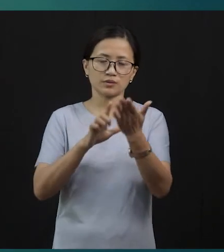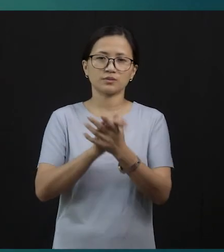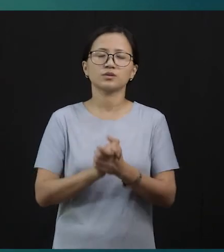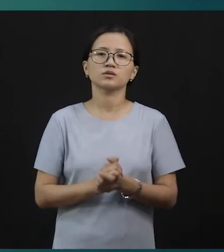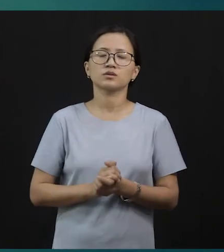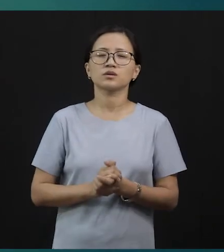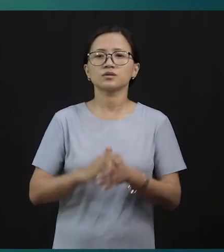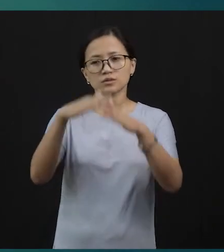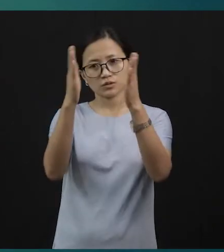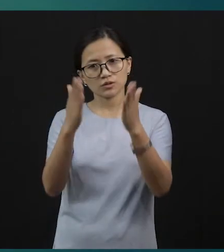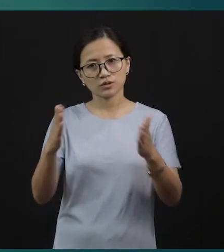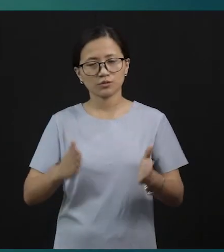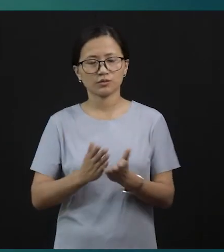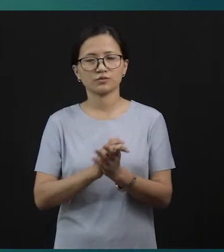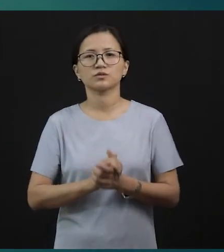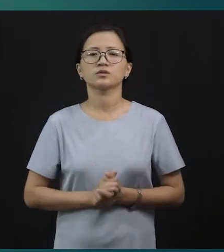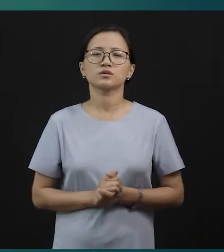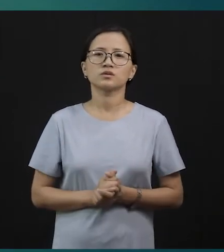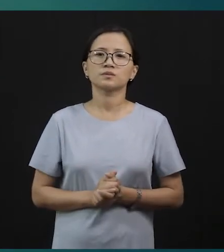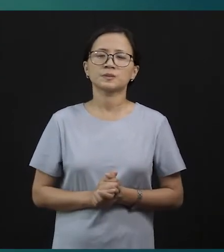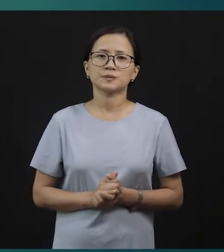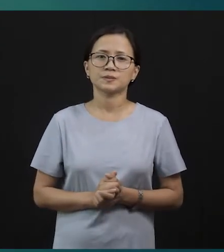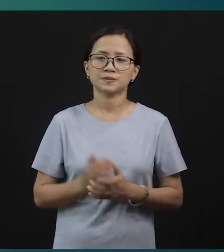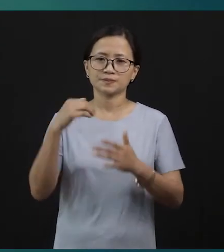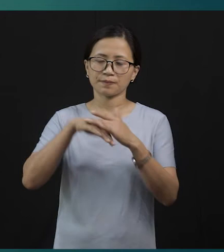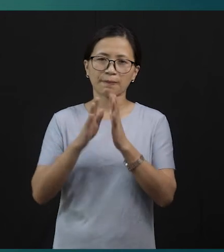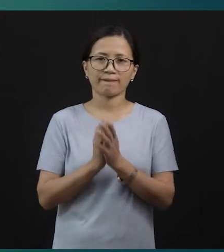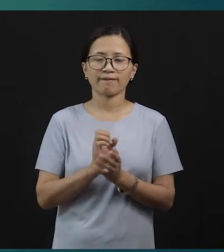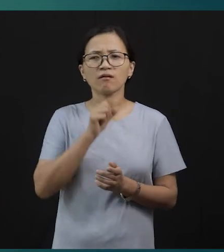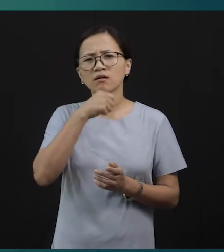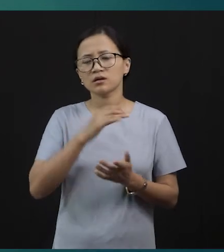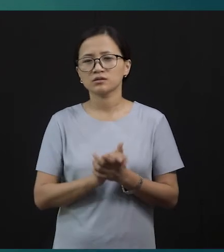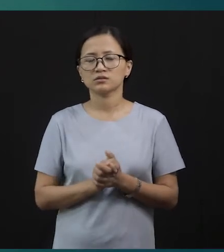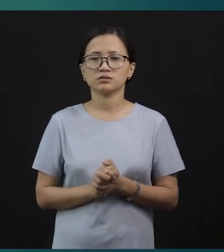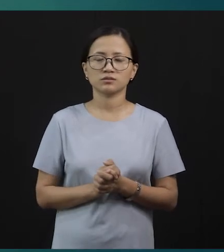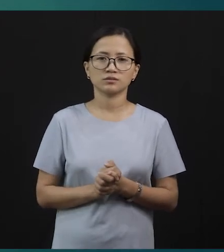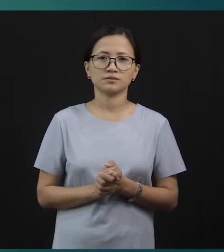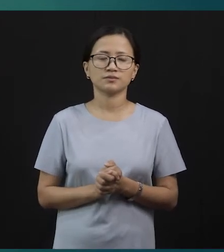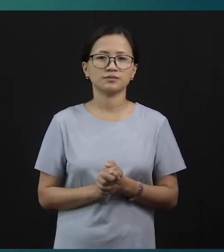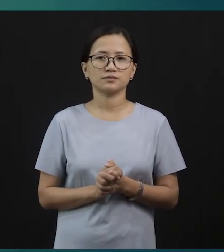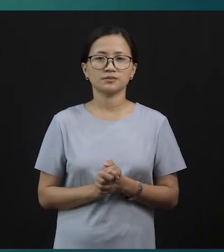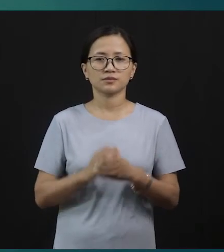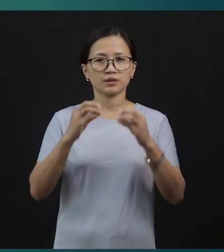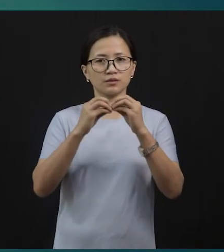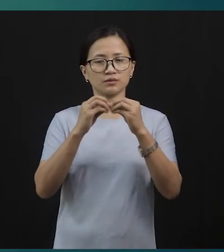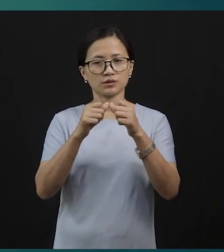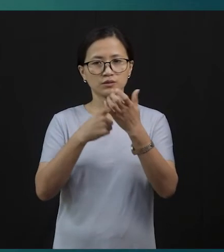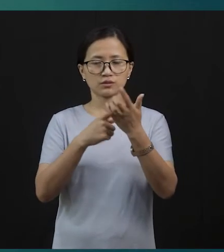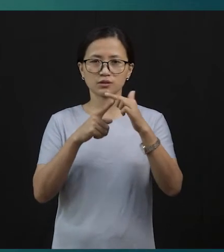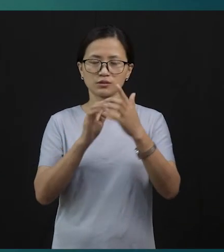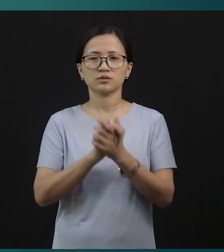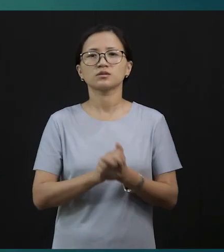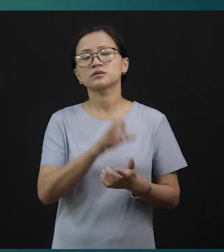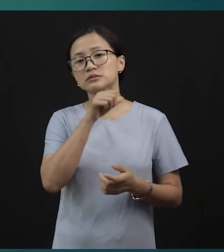shoe, okay? And it is in the shape of an old Portuguese shoe because Bartholomew Dias was a